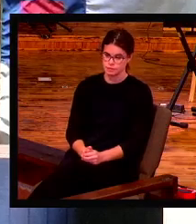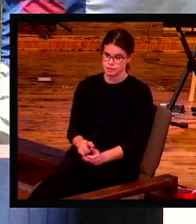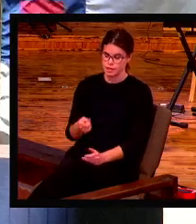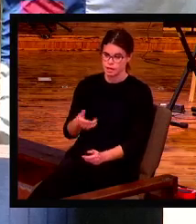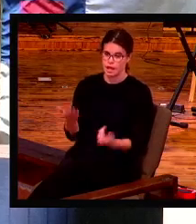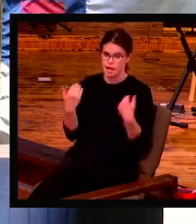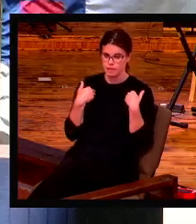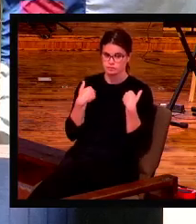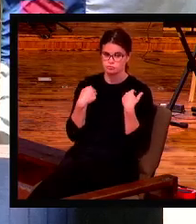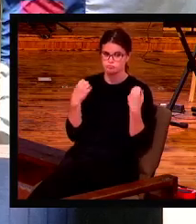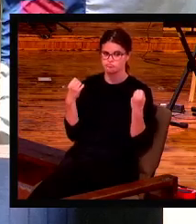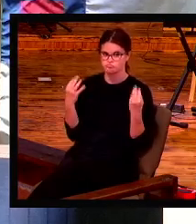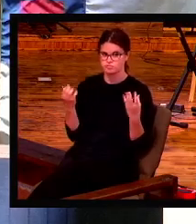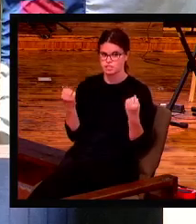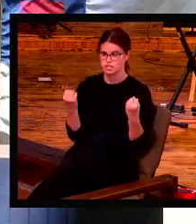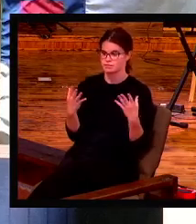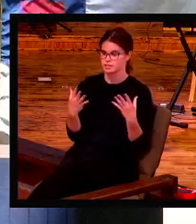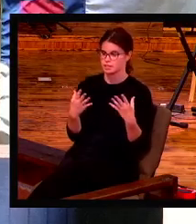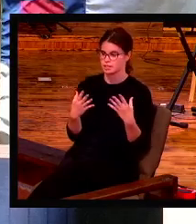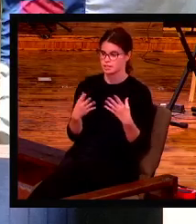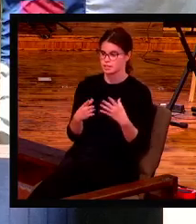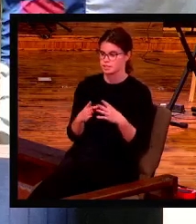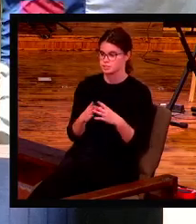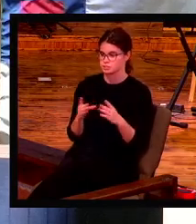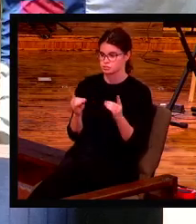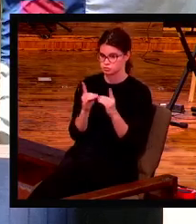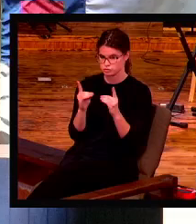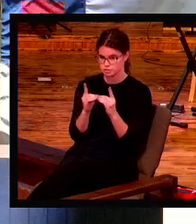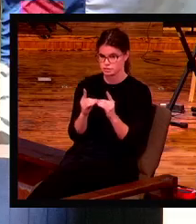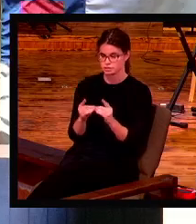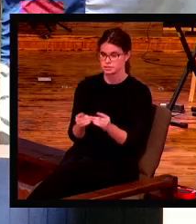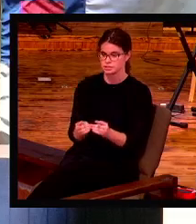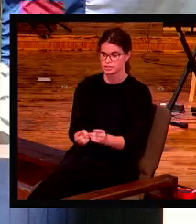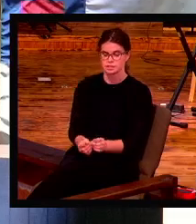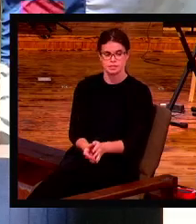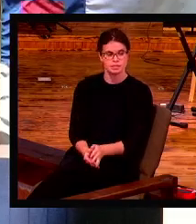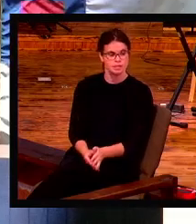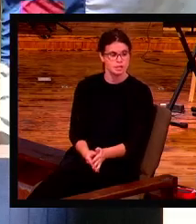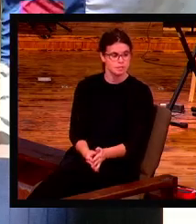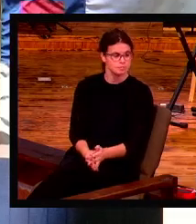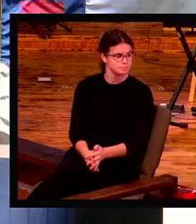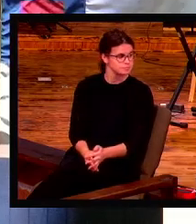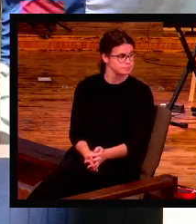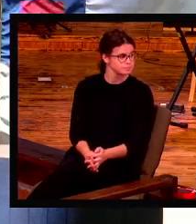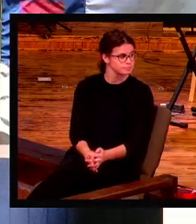and master's degrees. He attended Rima Bible College and graduated with a concentration